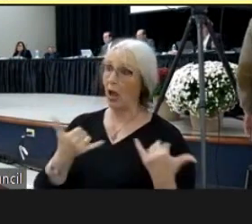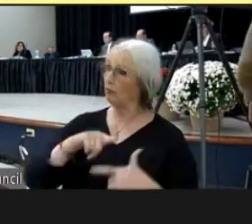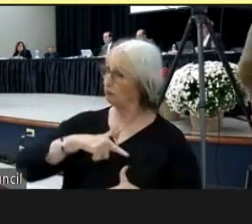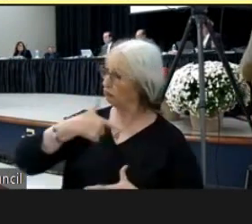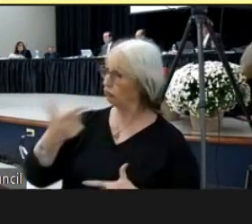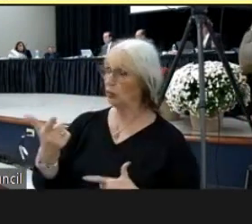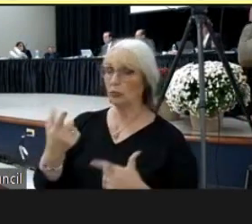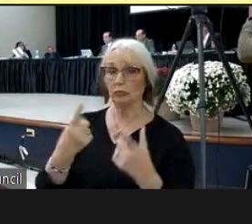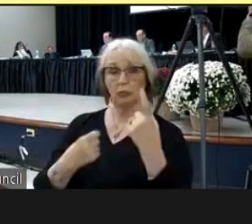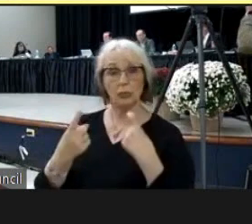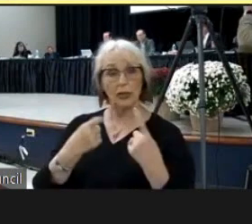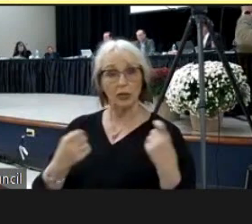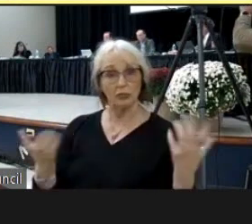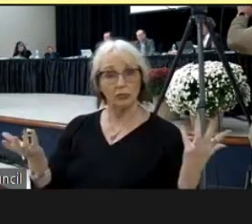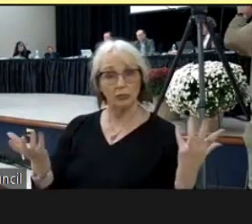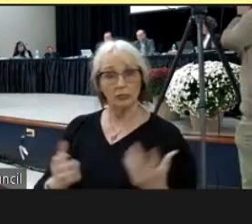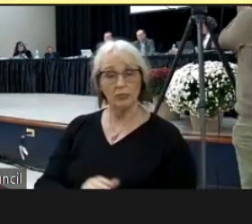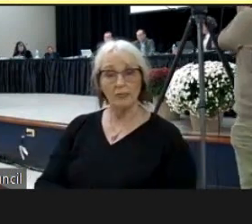questions.